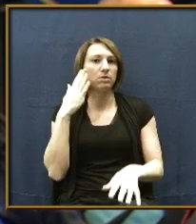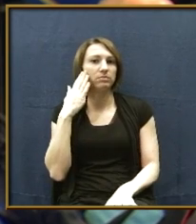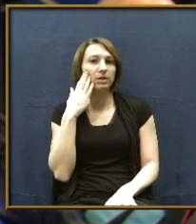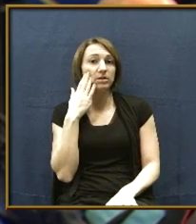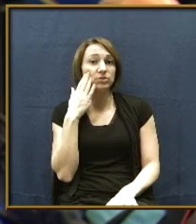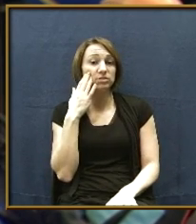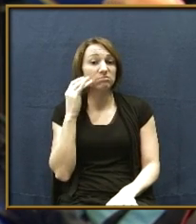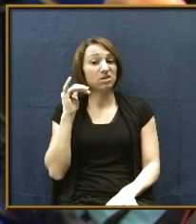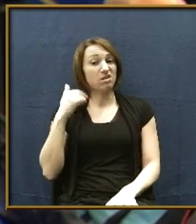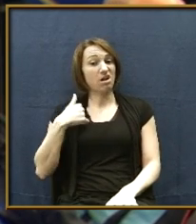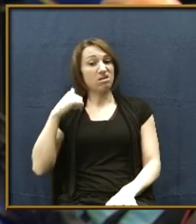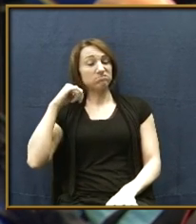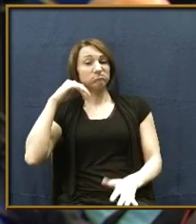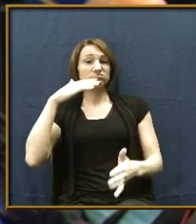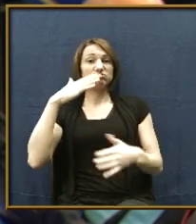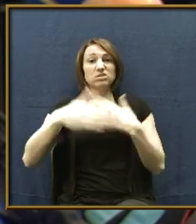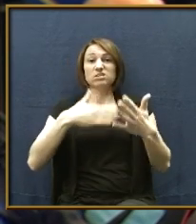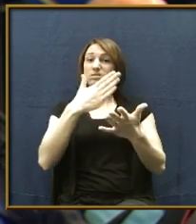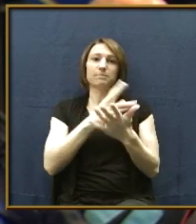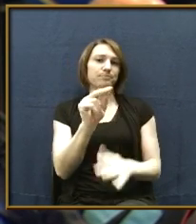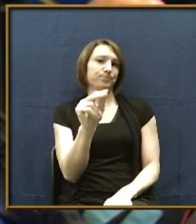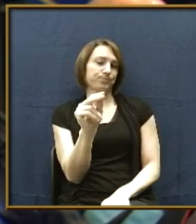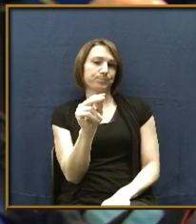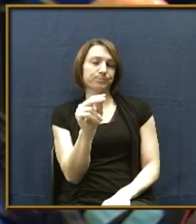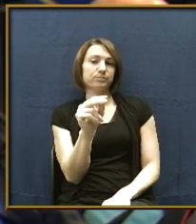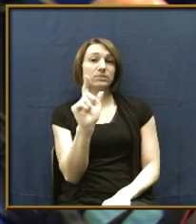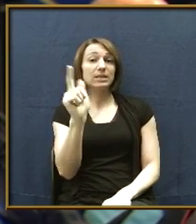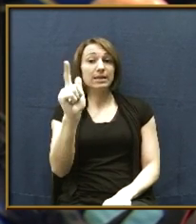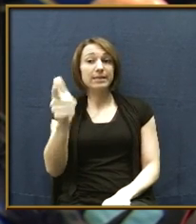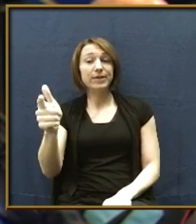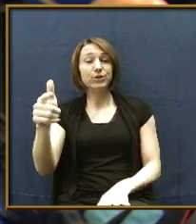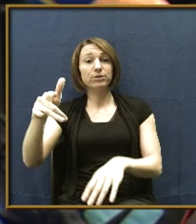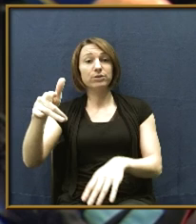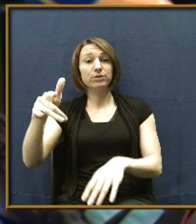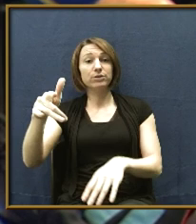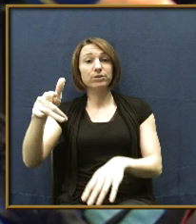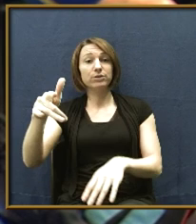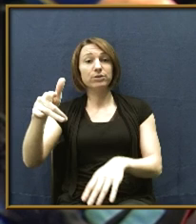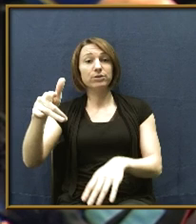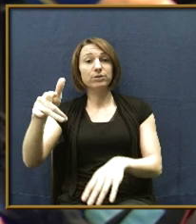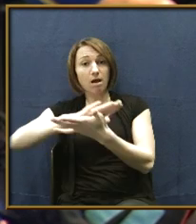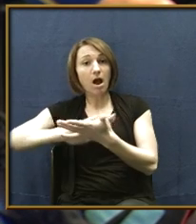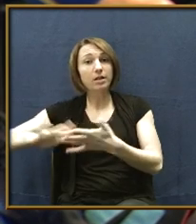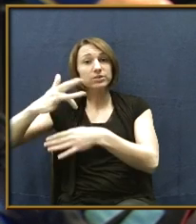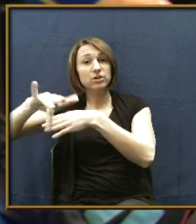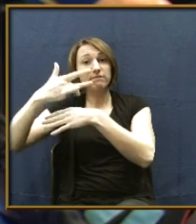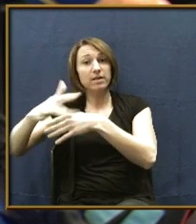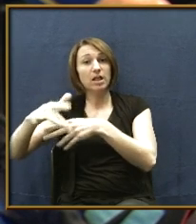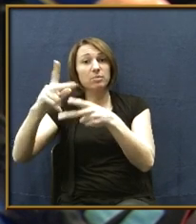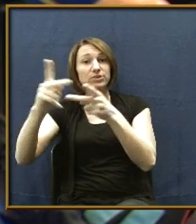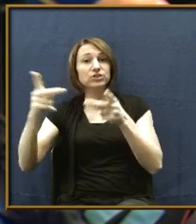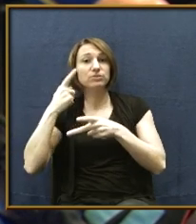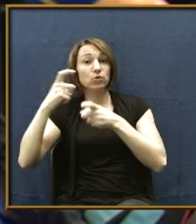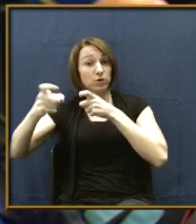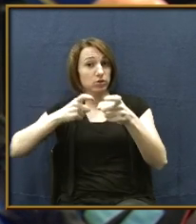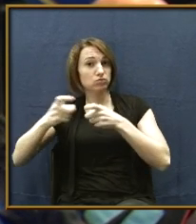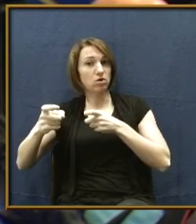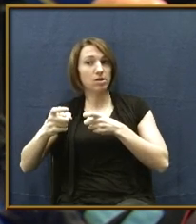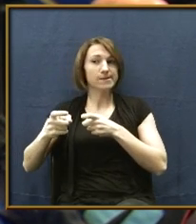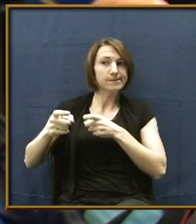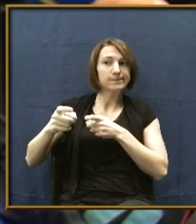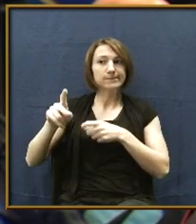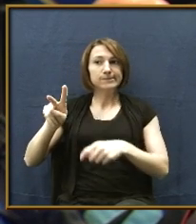Several years later, a friend of mine informed me of a vacancy at the local college for a controller. I wasn't too sure about this